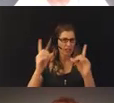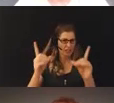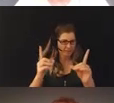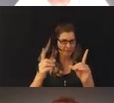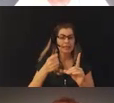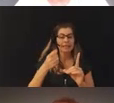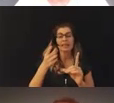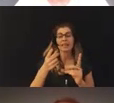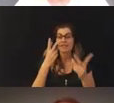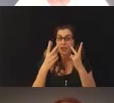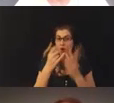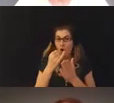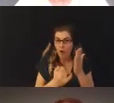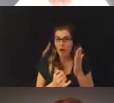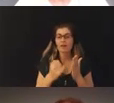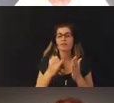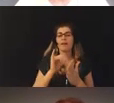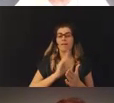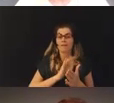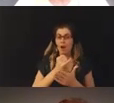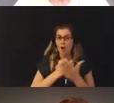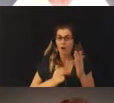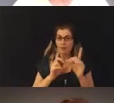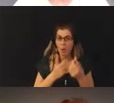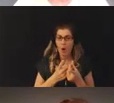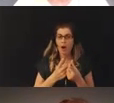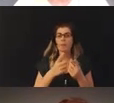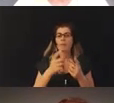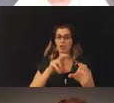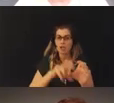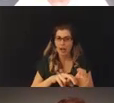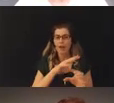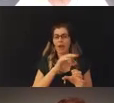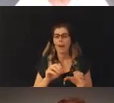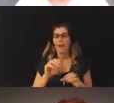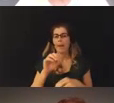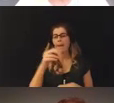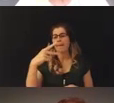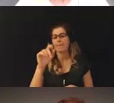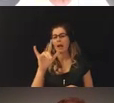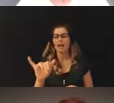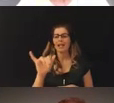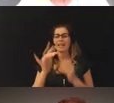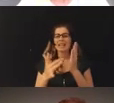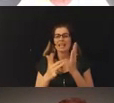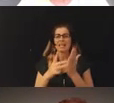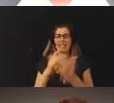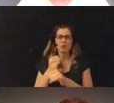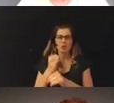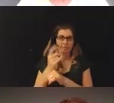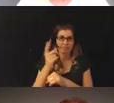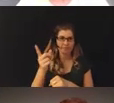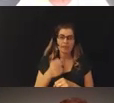teacher, fine arts department chair, and equity fellow at the Baltimore Polytechnic Institute. Matt is